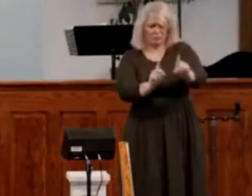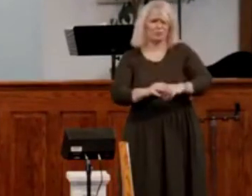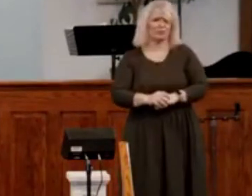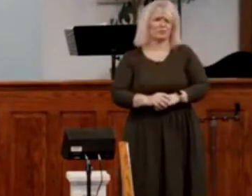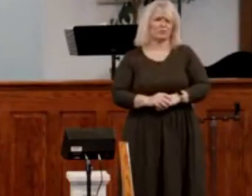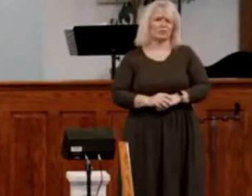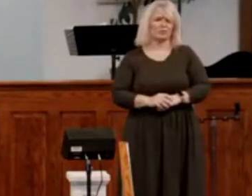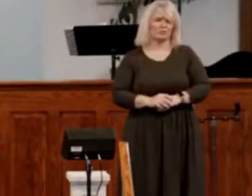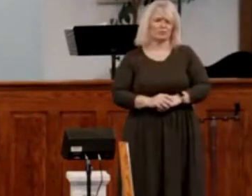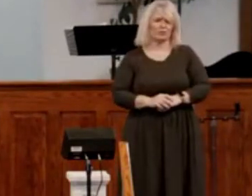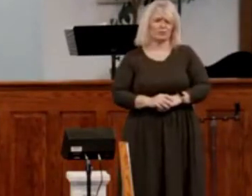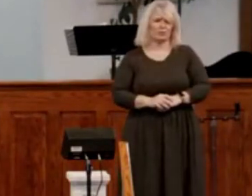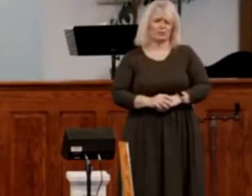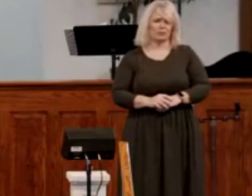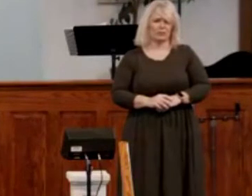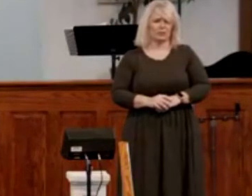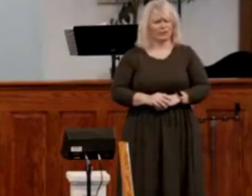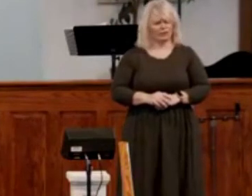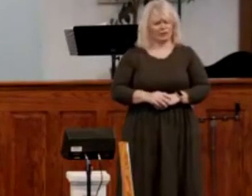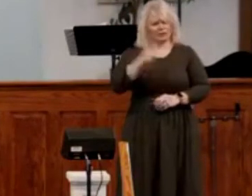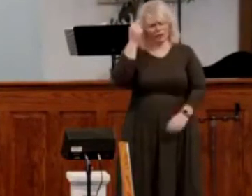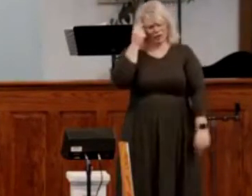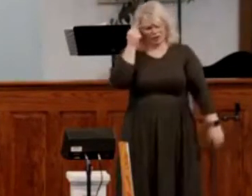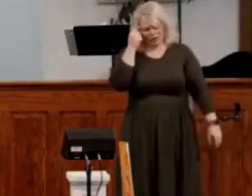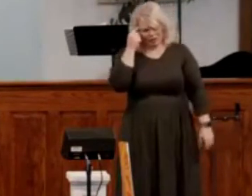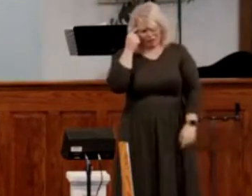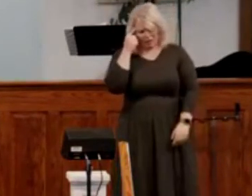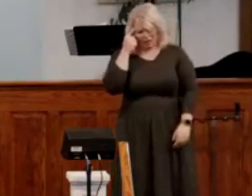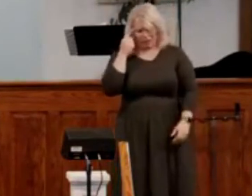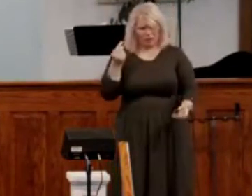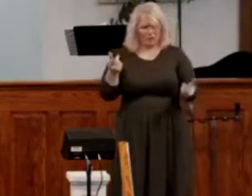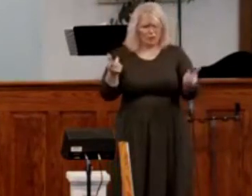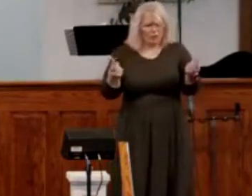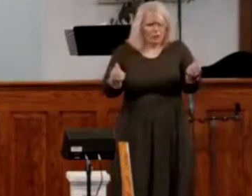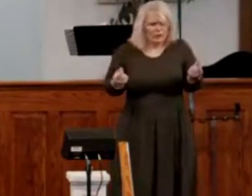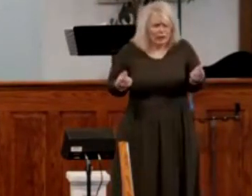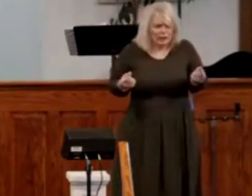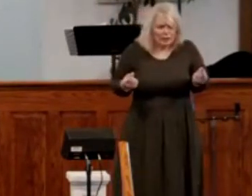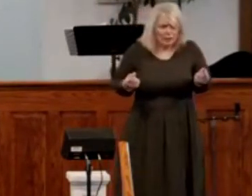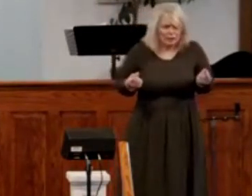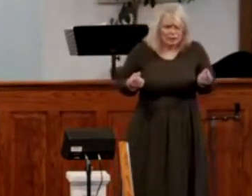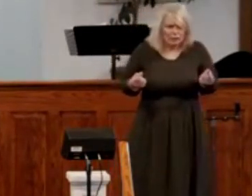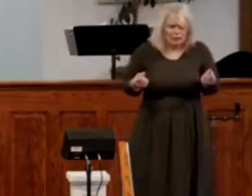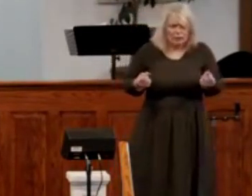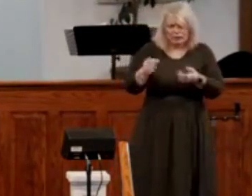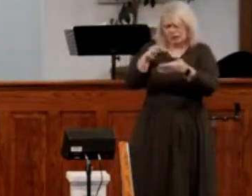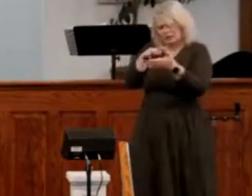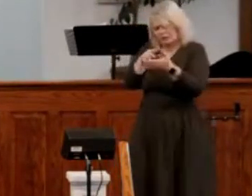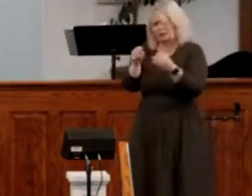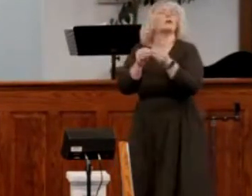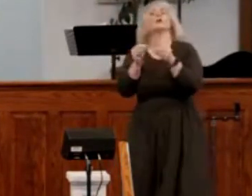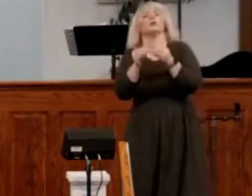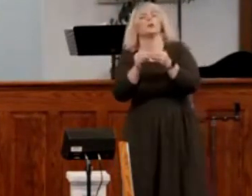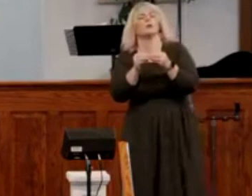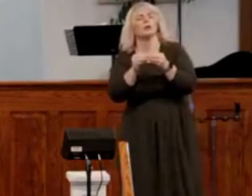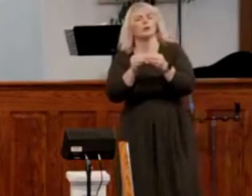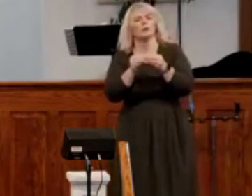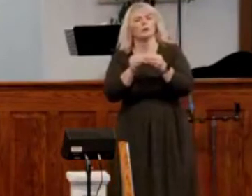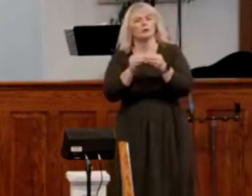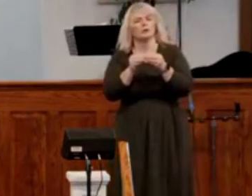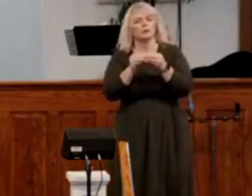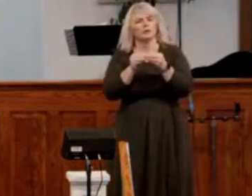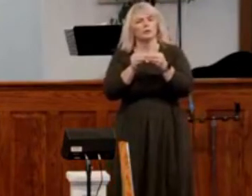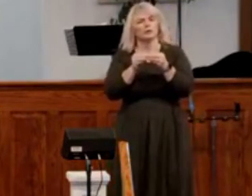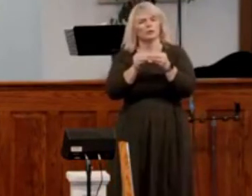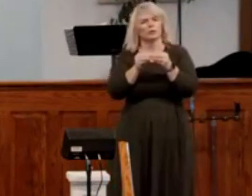Something really interesting, it struck me as well, because I'm thinking, okay, what's going on here? And I did some more study and found that